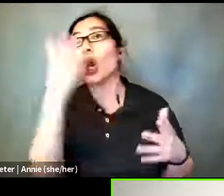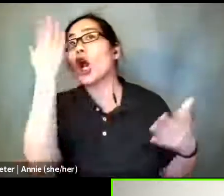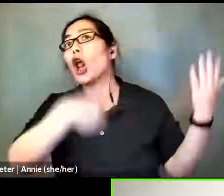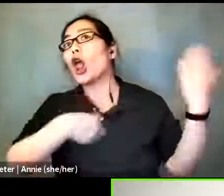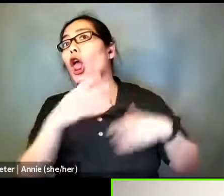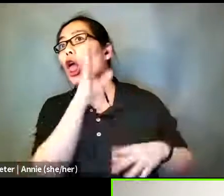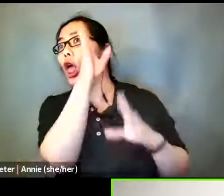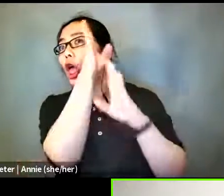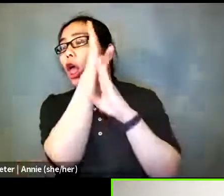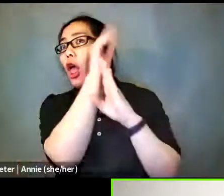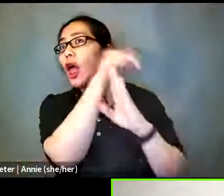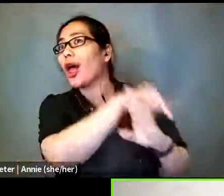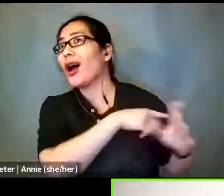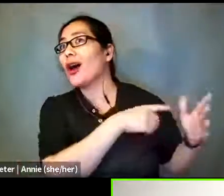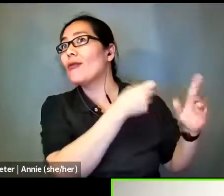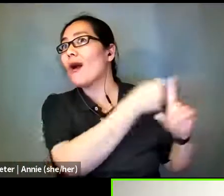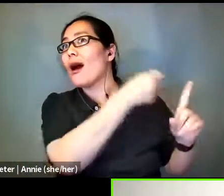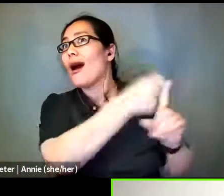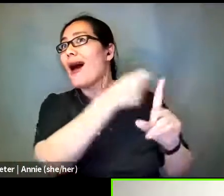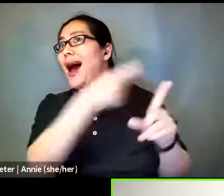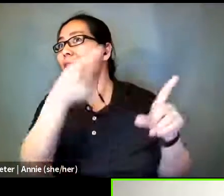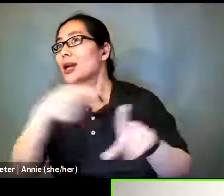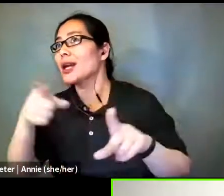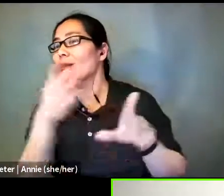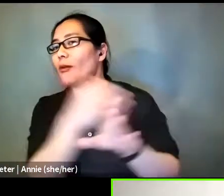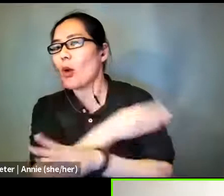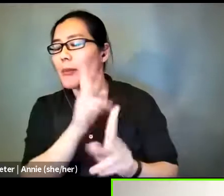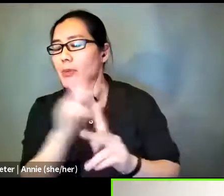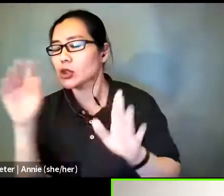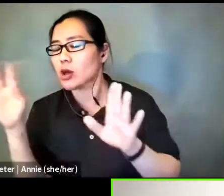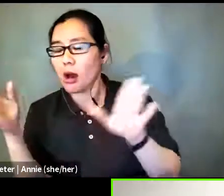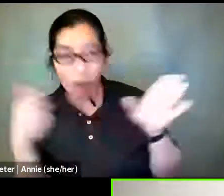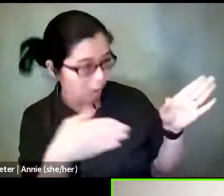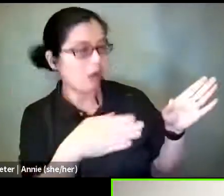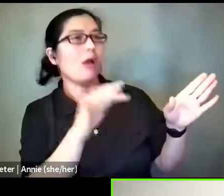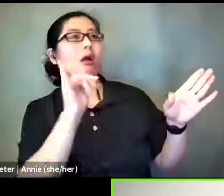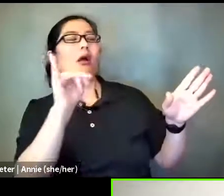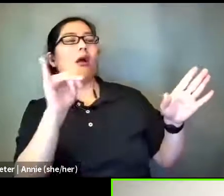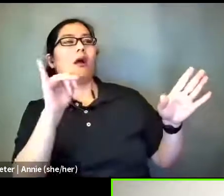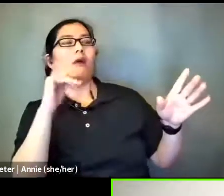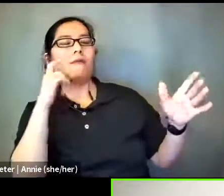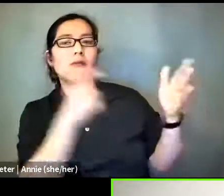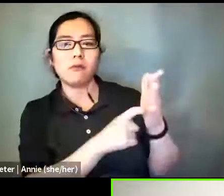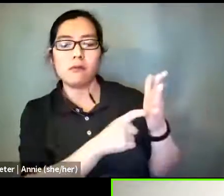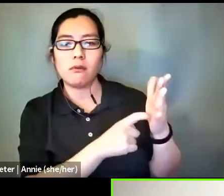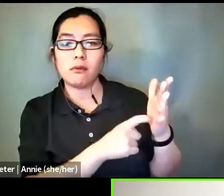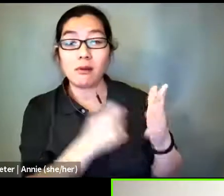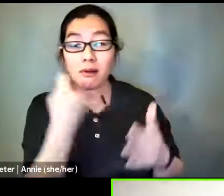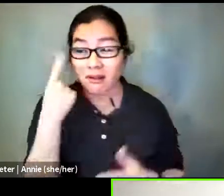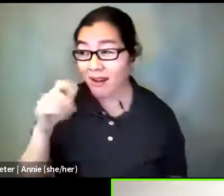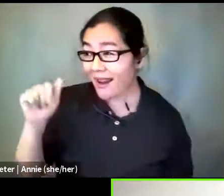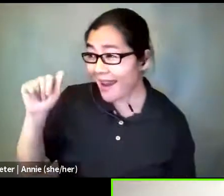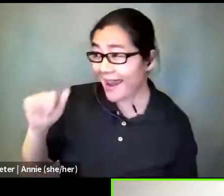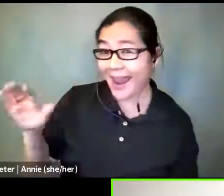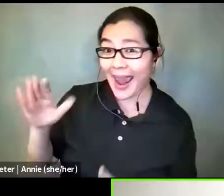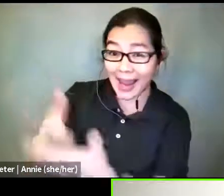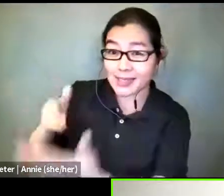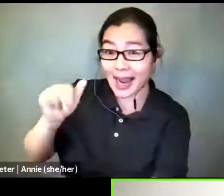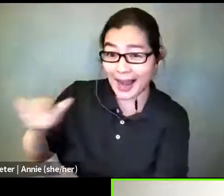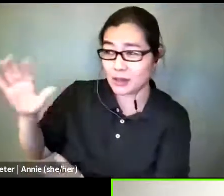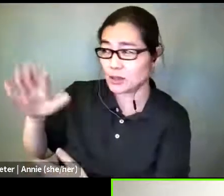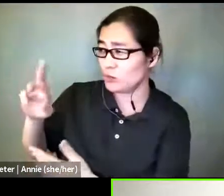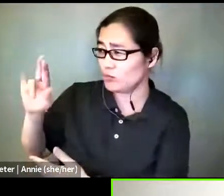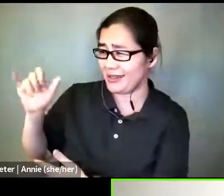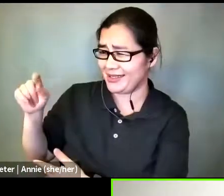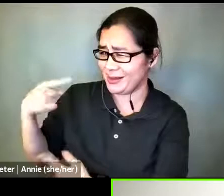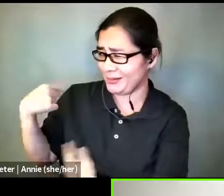anti-Asian rhetoric and attacks against the Asian community were on the rise and have been on the rise since the start of the pandemic,